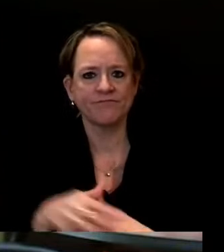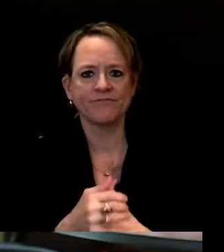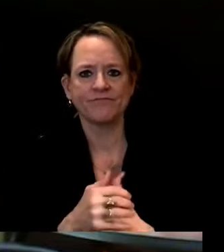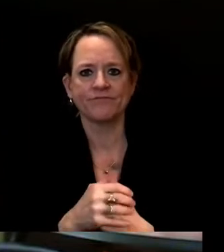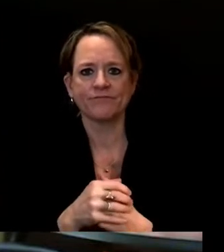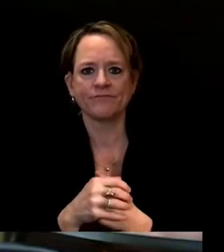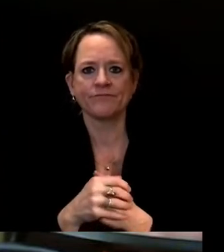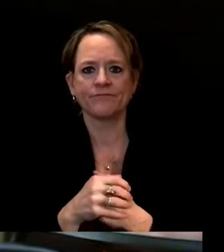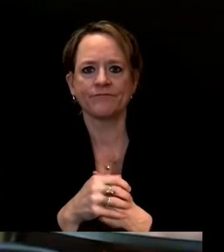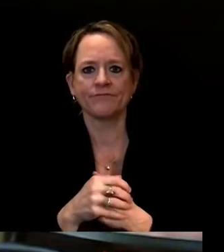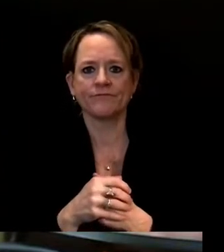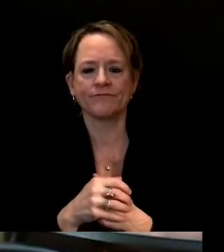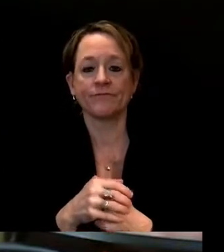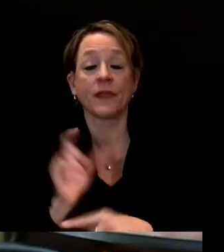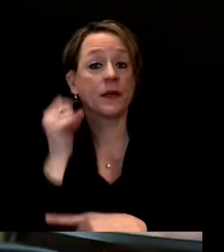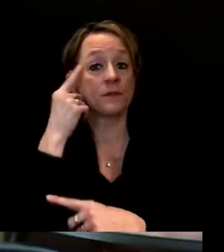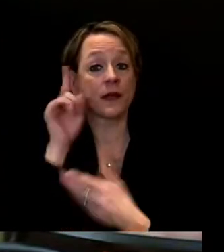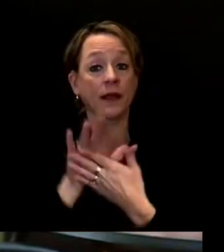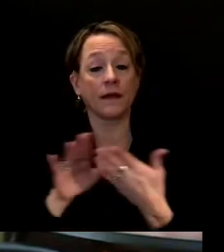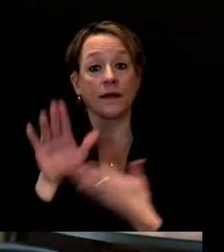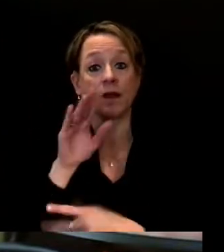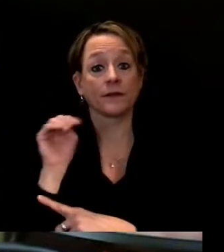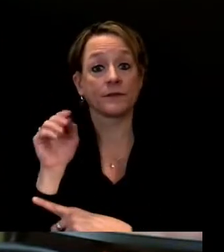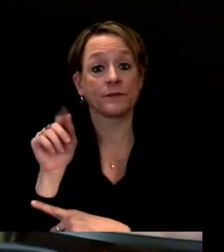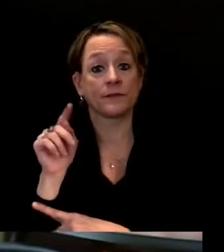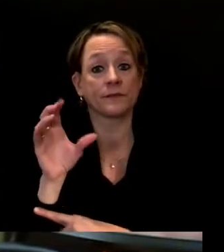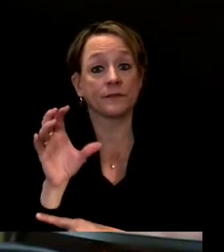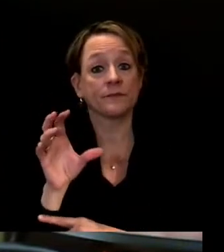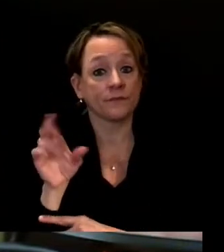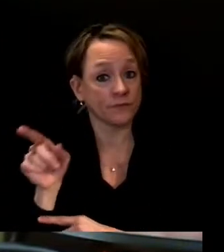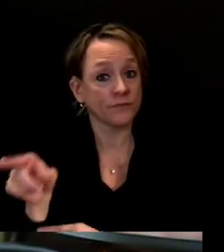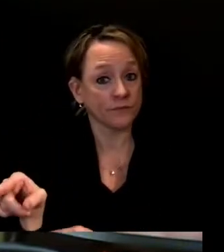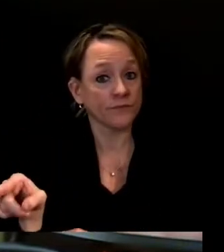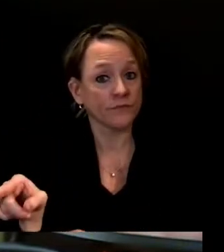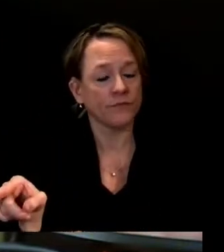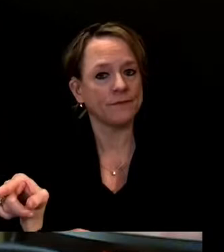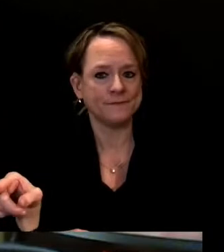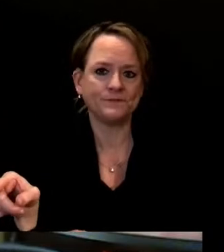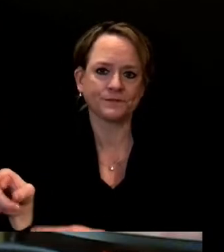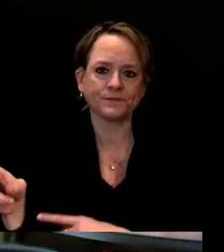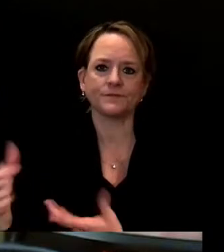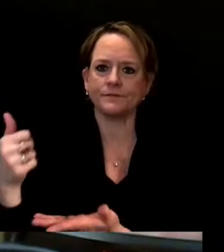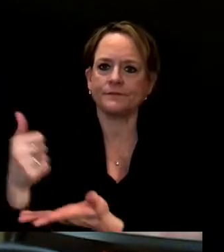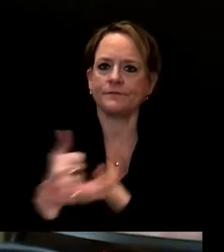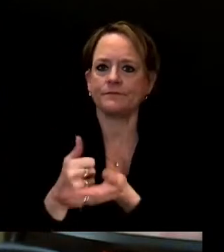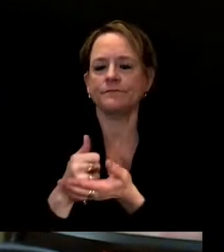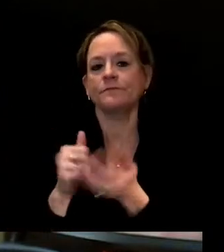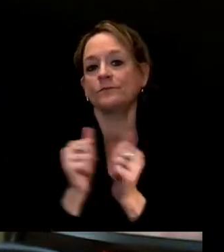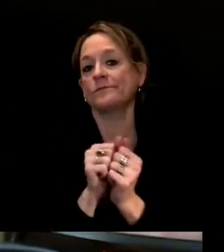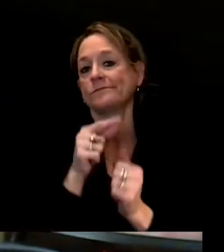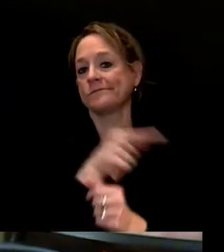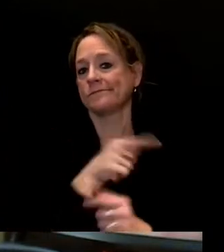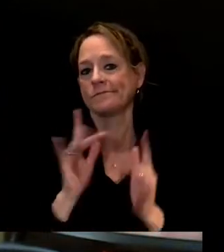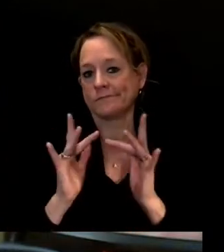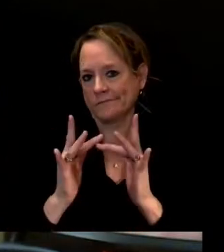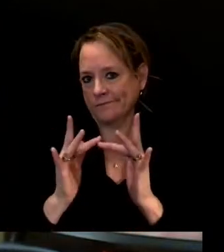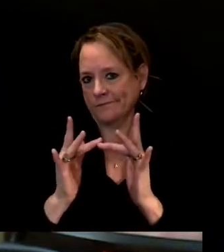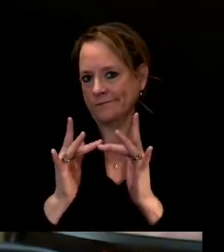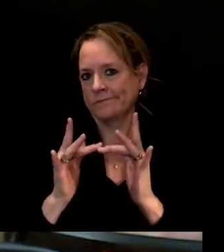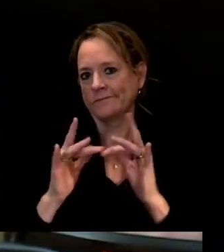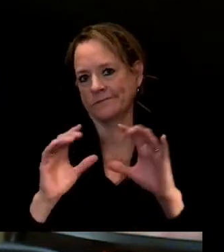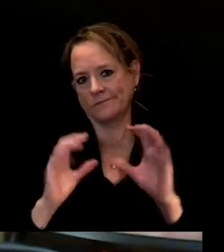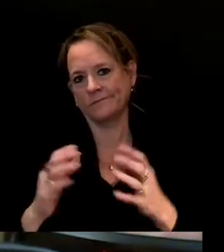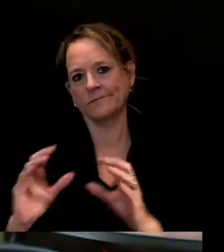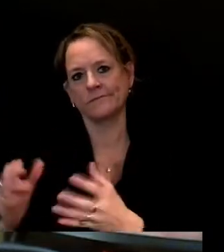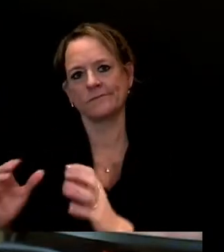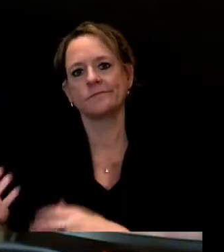the eventual full certified nursing assistant training program that people will eventually need if they choose to, again, continue